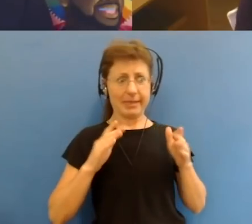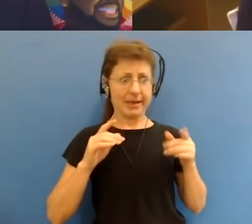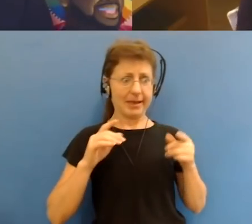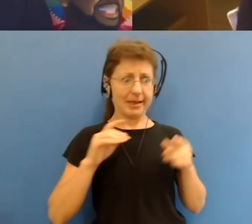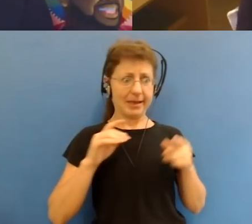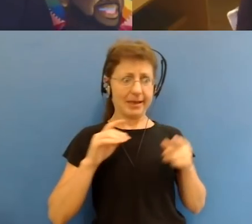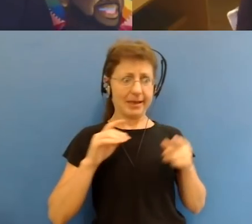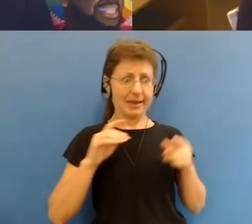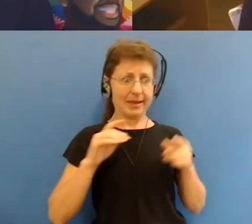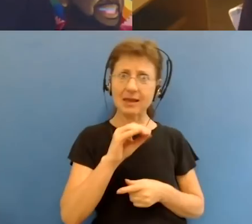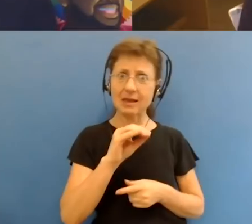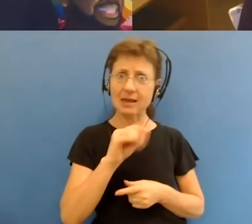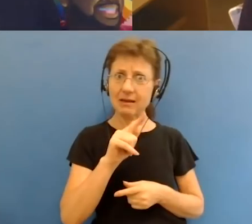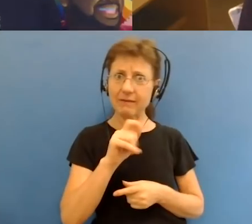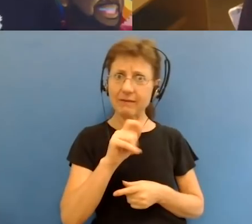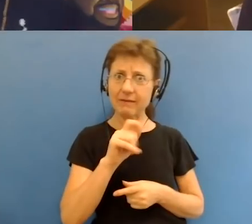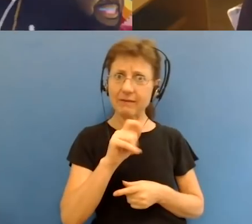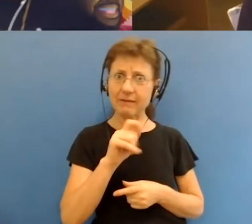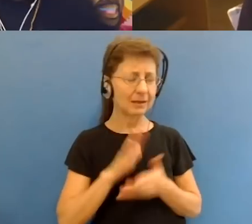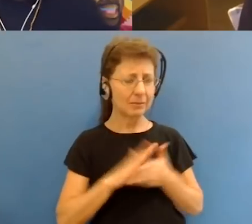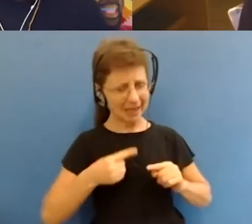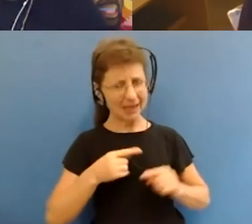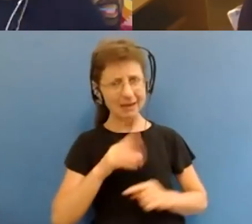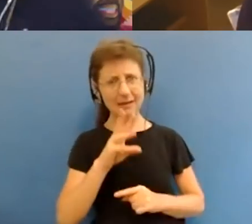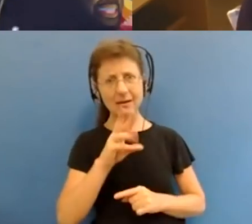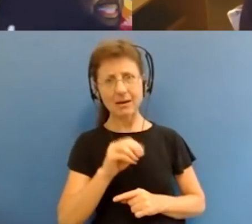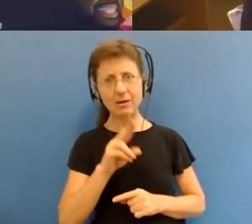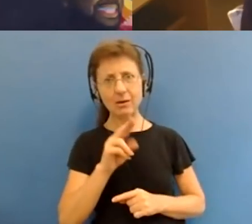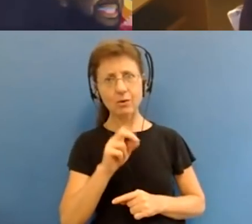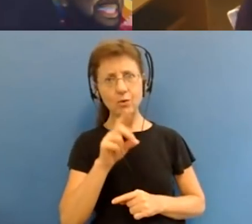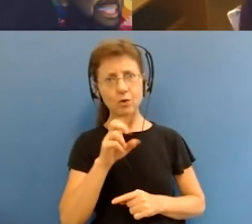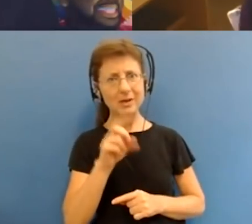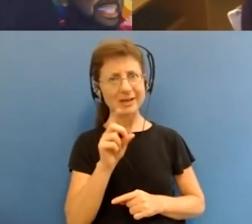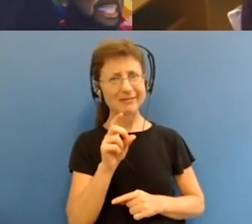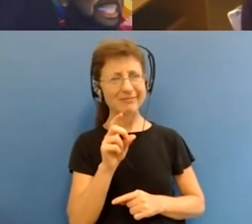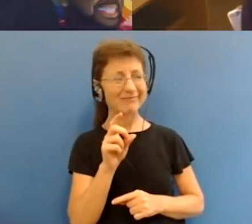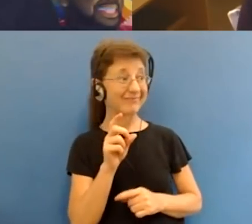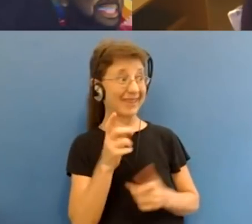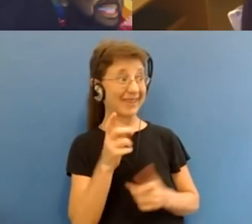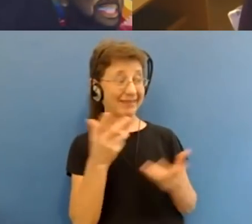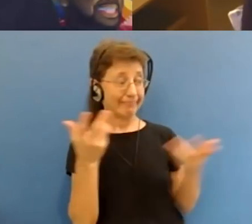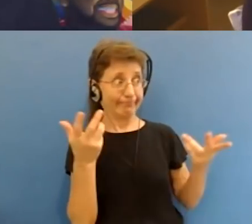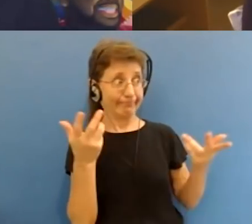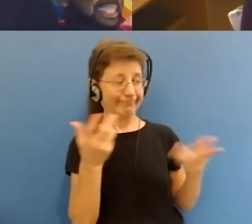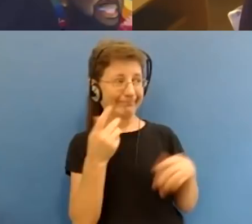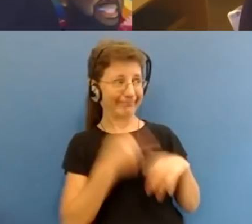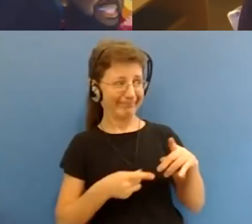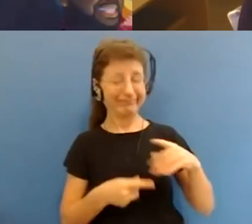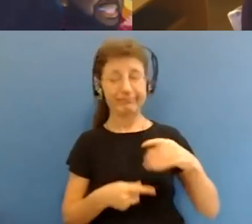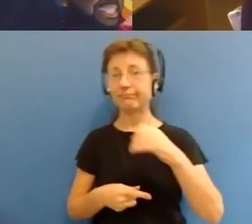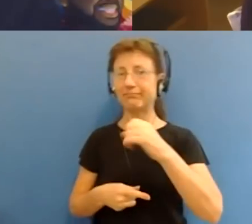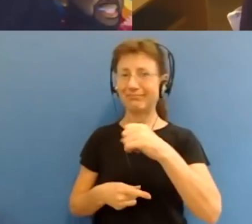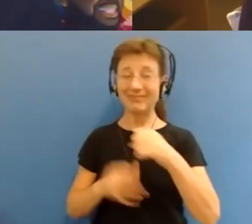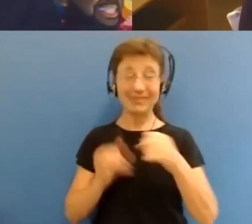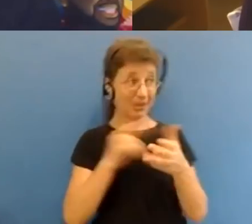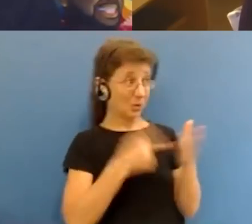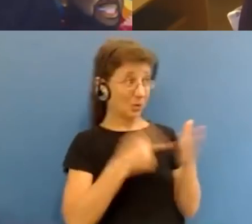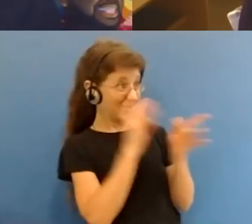just said really struck me about that, you're, no matter how another person's behaving,